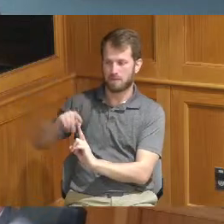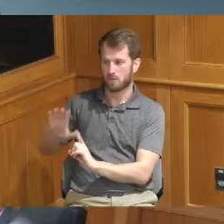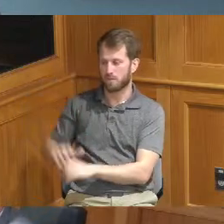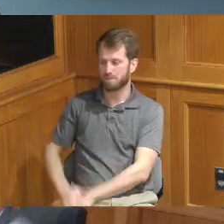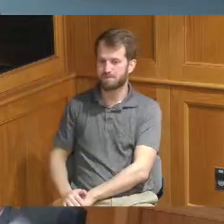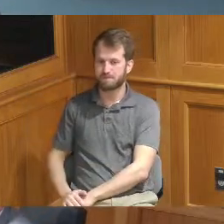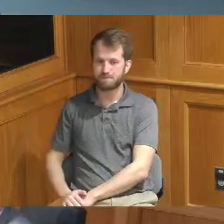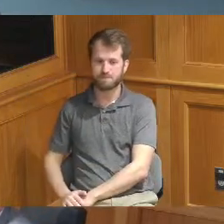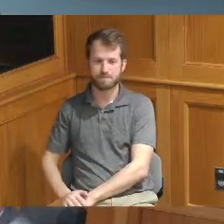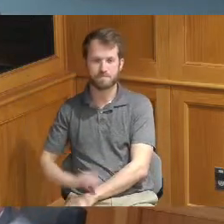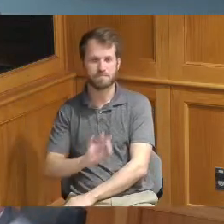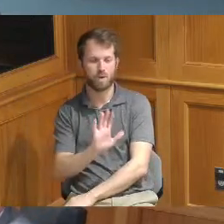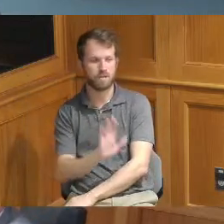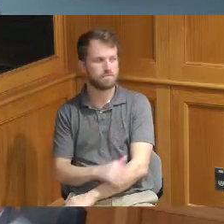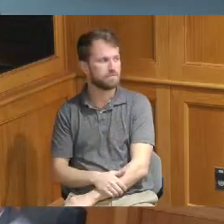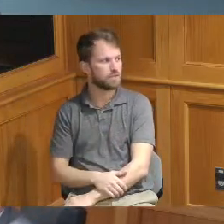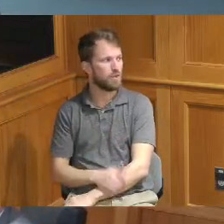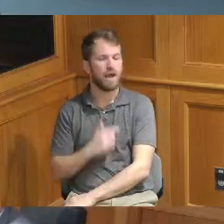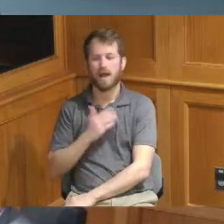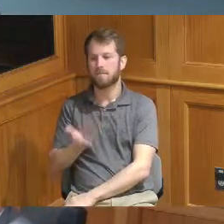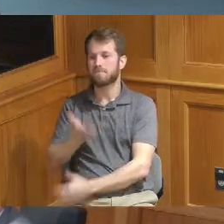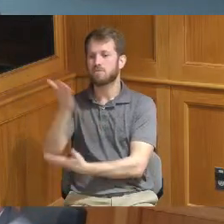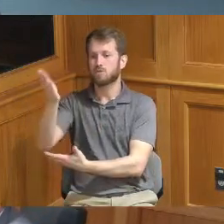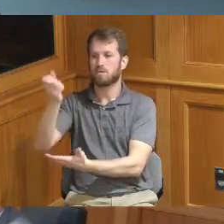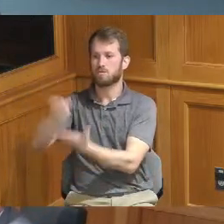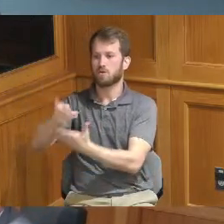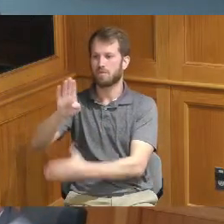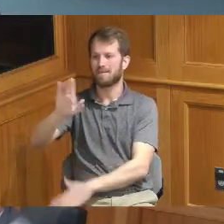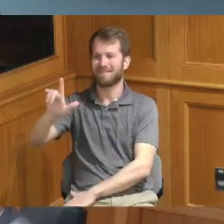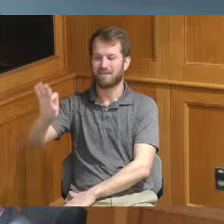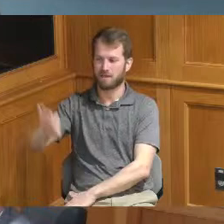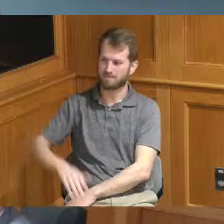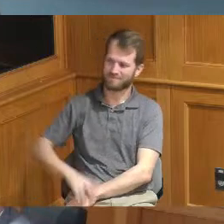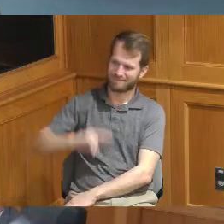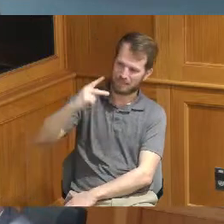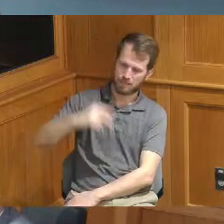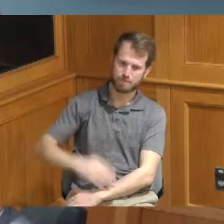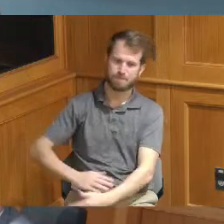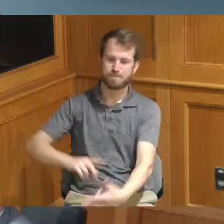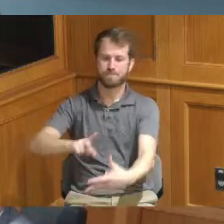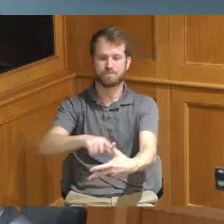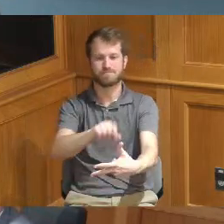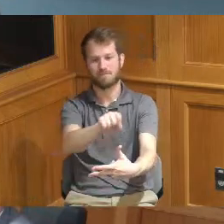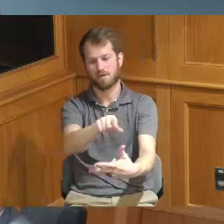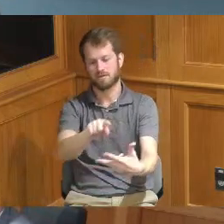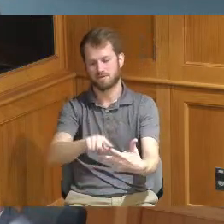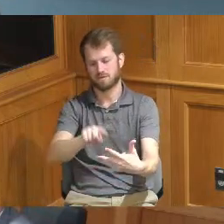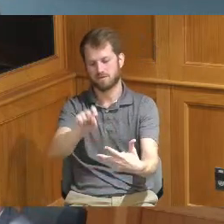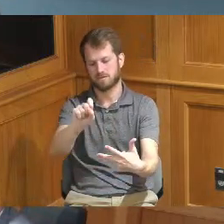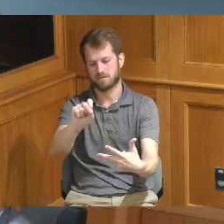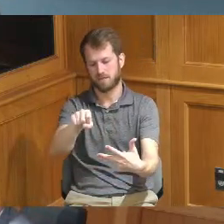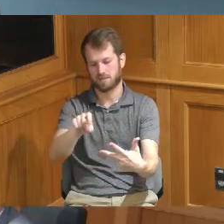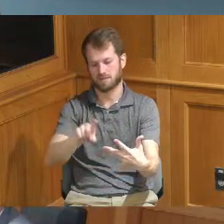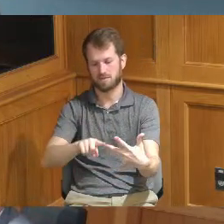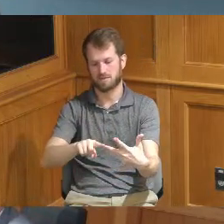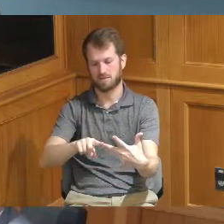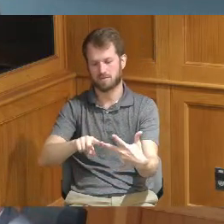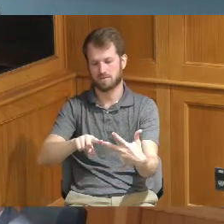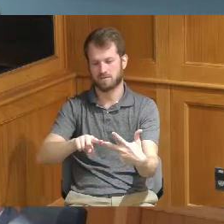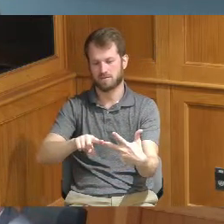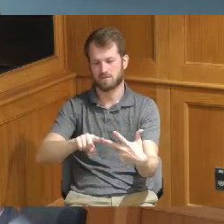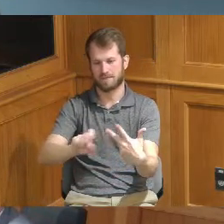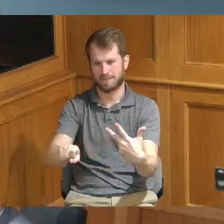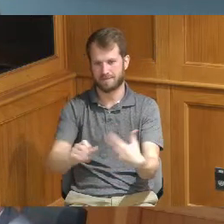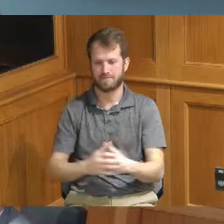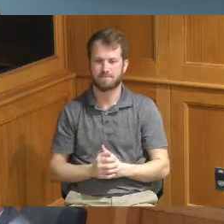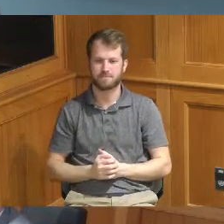have. Awesome. I make a motion to approve by leave 9. Second. Commissioner Reese? Yes. Commissioner Dreehouse? Yes. Commissioner Summer